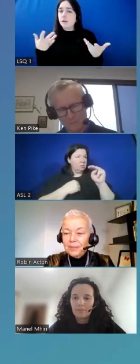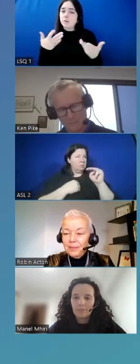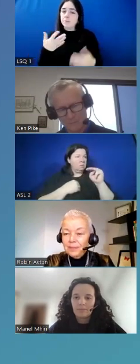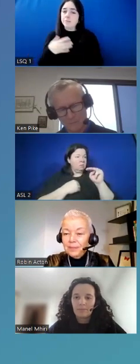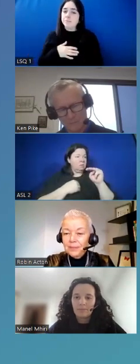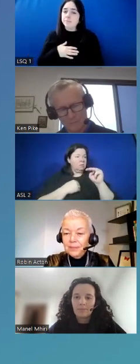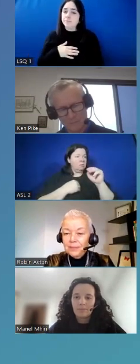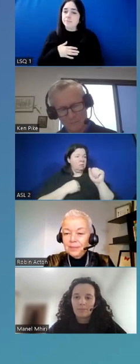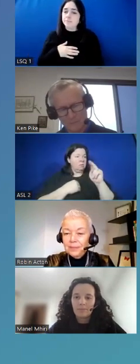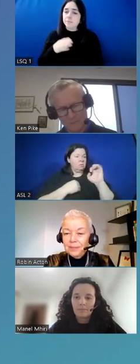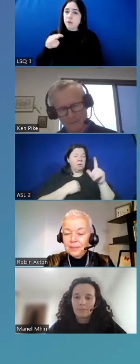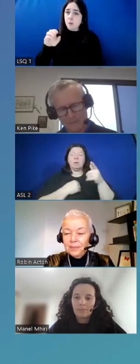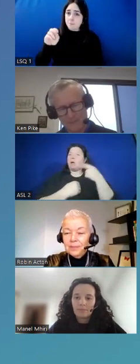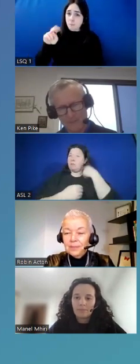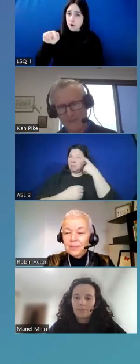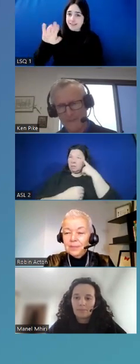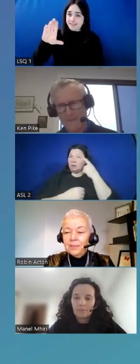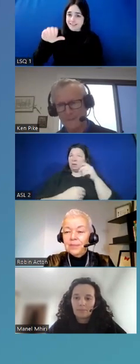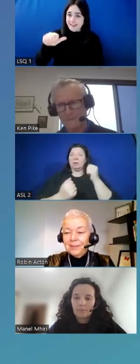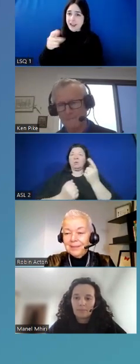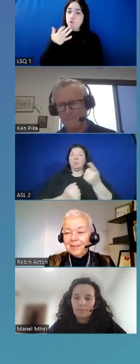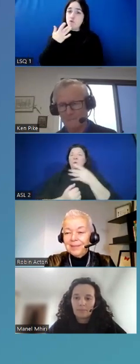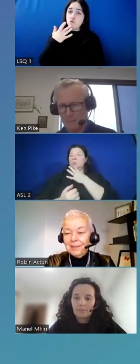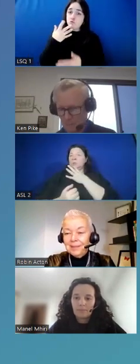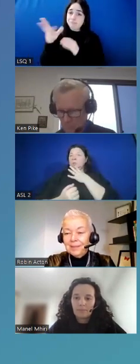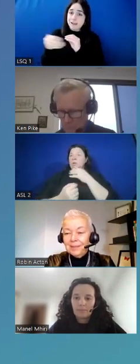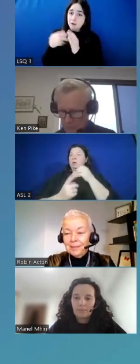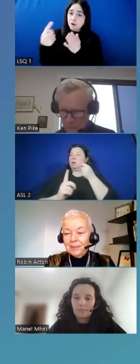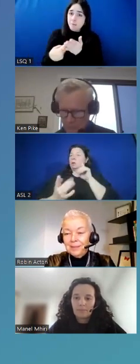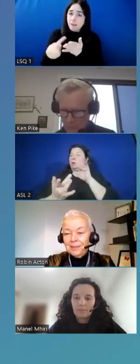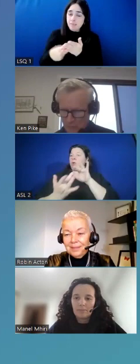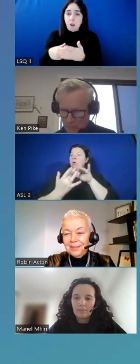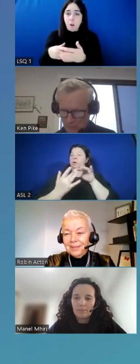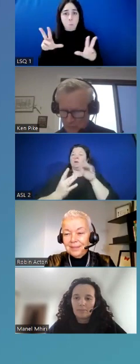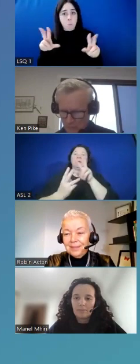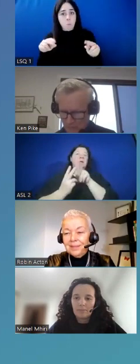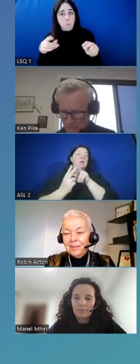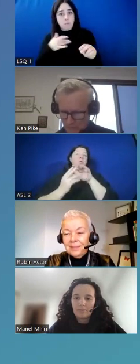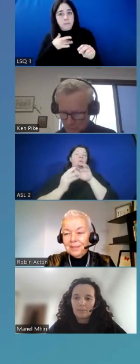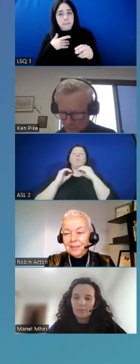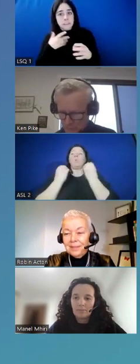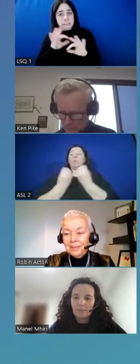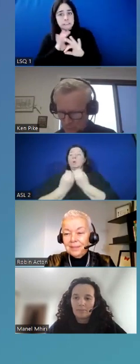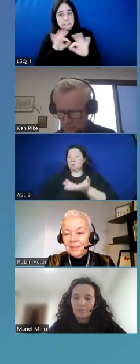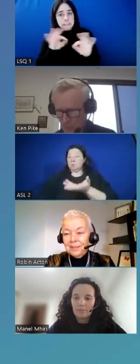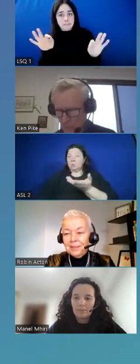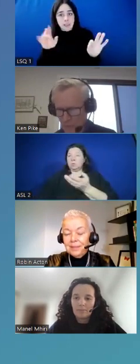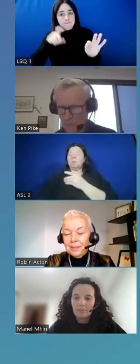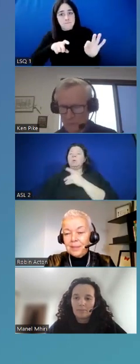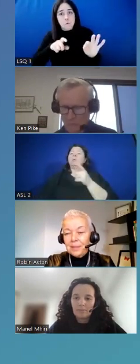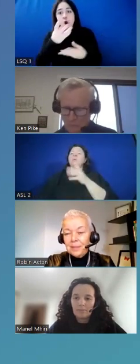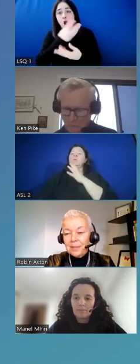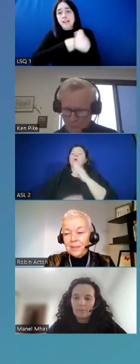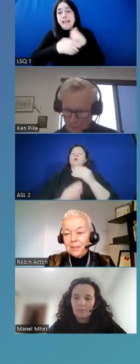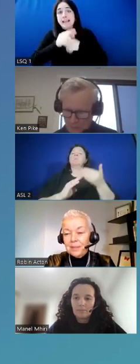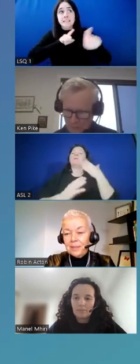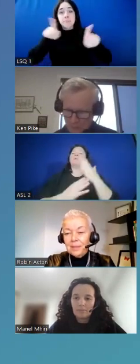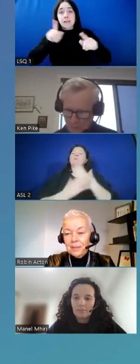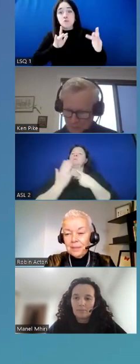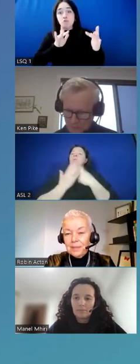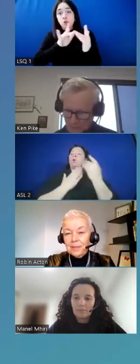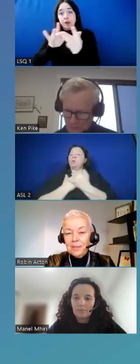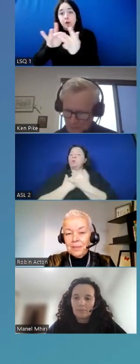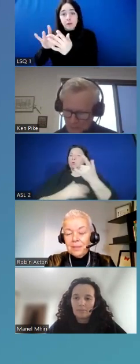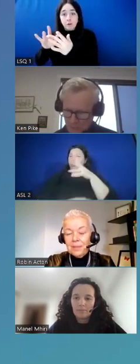I think what you've said is perfect. You're right. Contact either organization. you were talking before about some projects you've